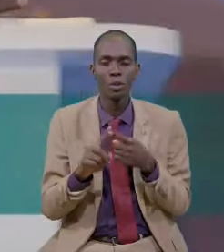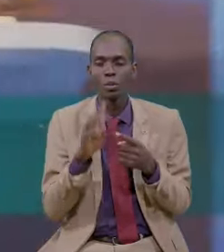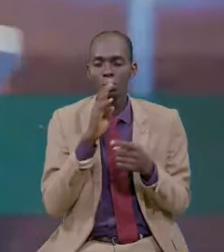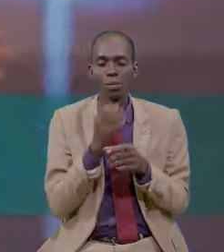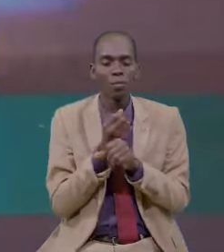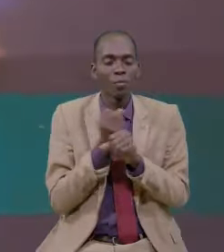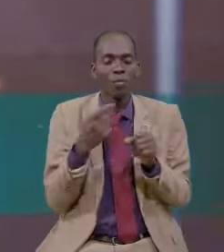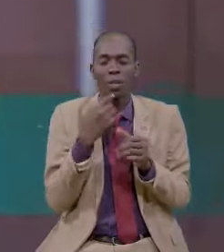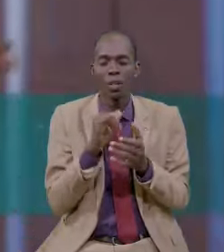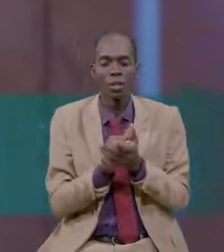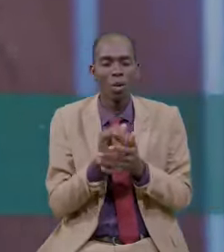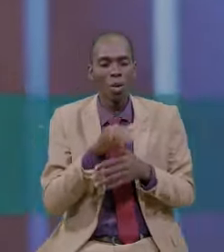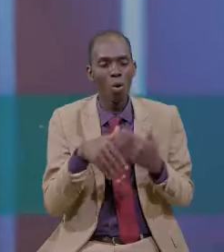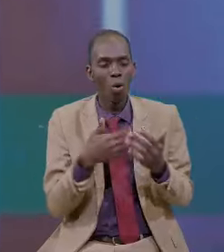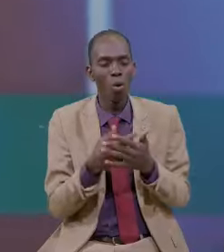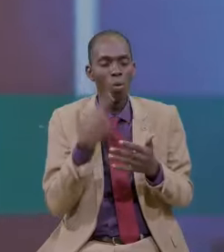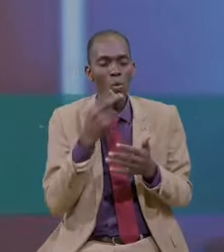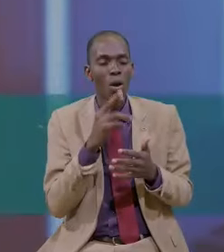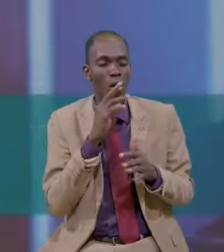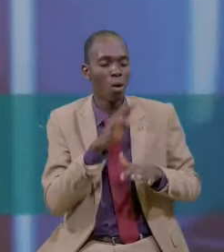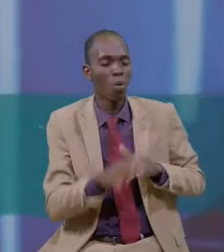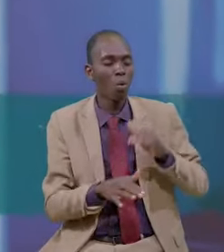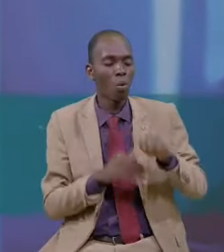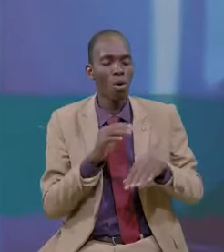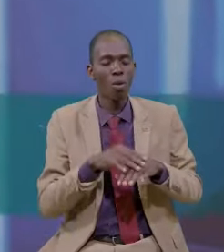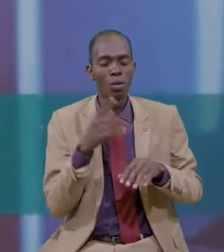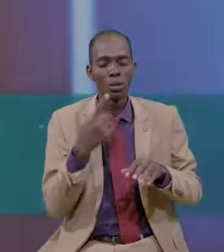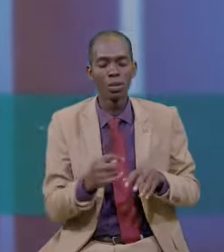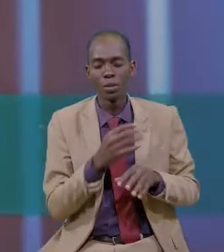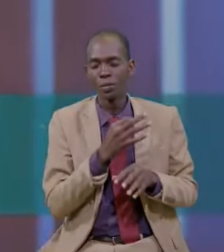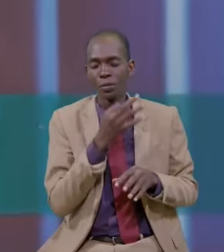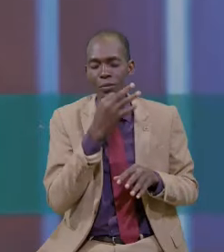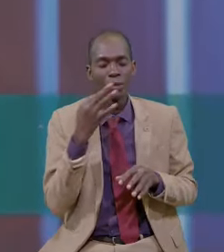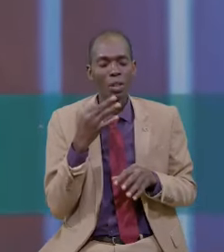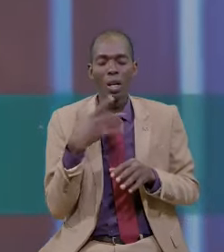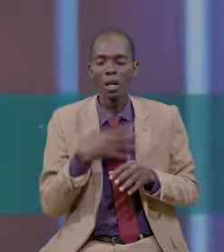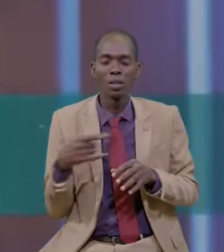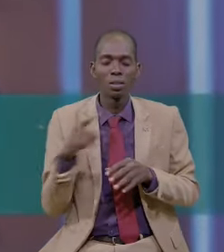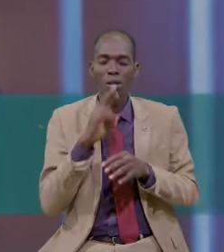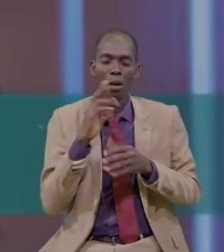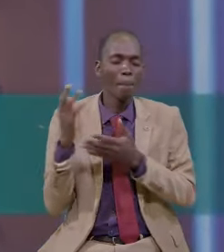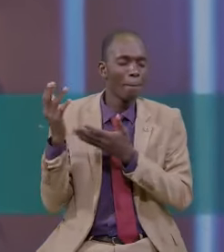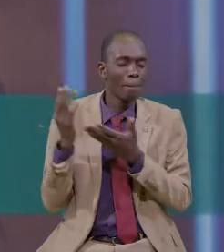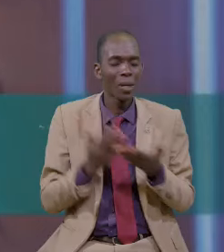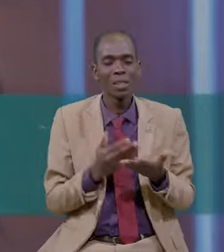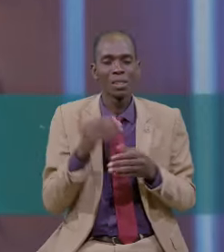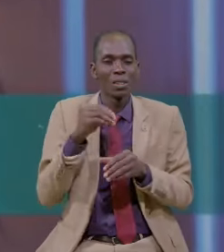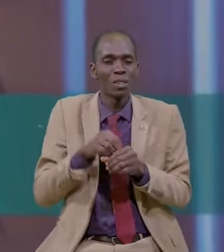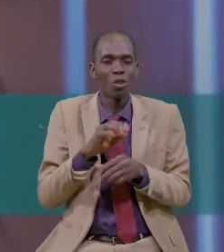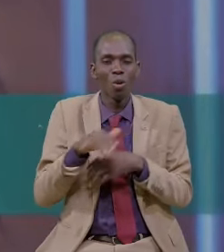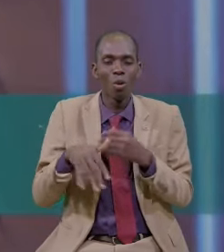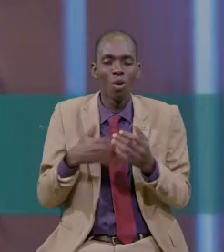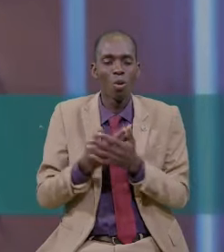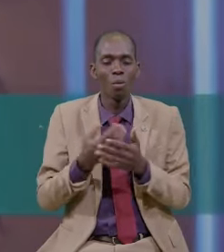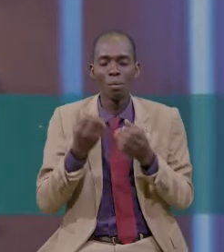are walking on the field and they are bringing in all these sinners into